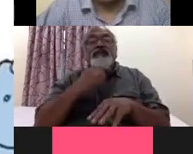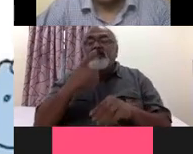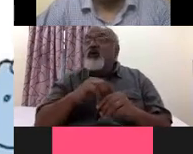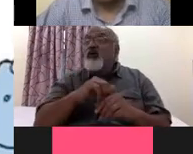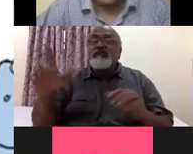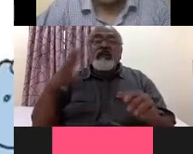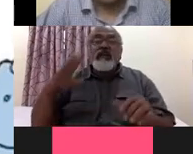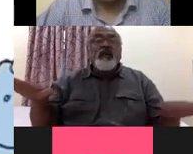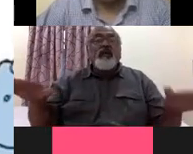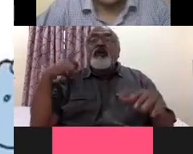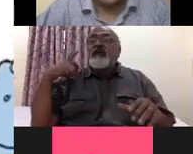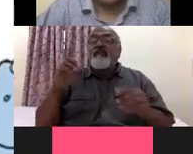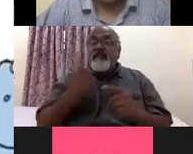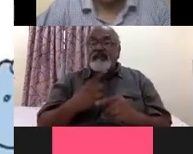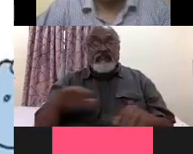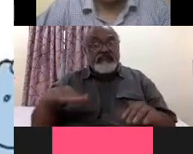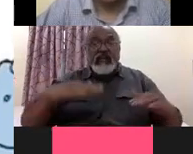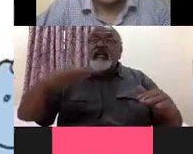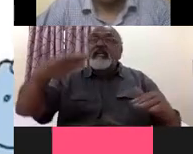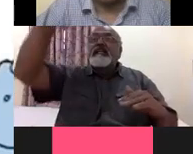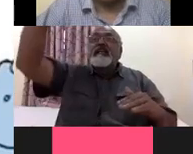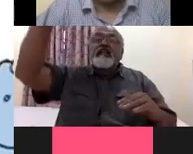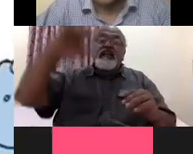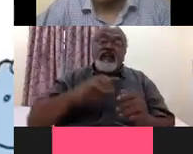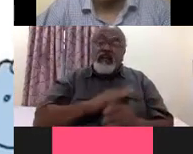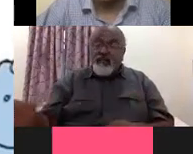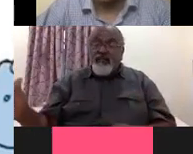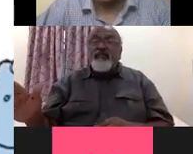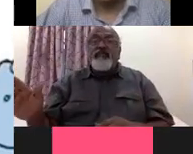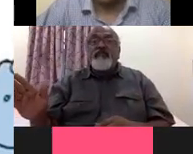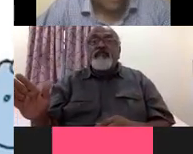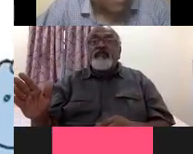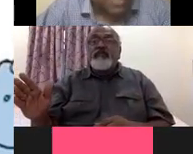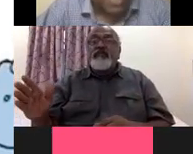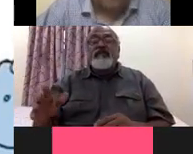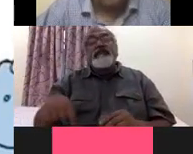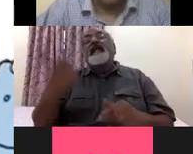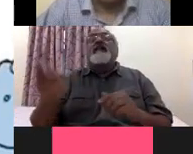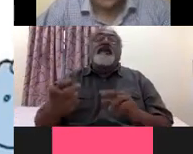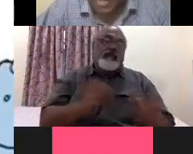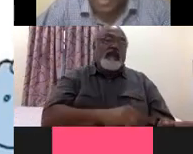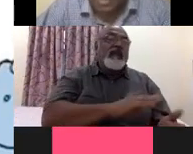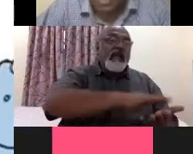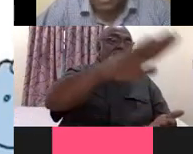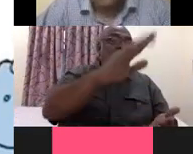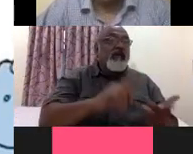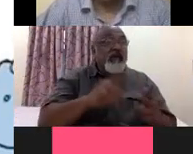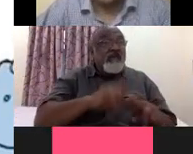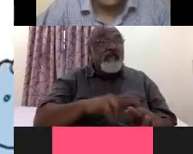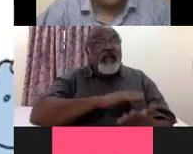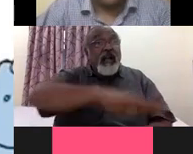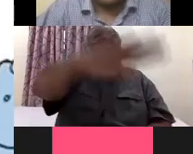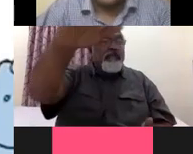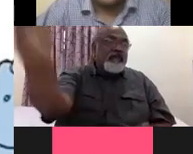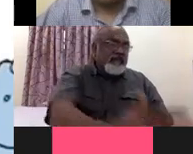children are waiting. First, let me shovel the stairs and then I'll shovel the ramp. The child on the wheelchair says, if you shovel the ramp, we all can get in. So